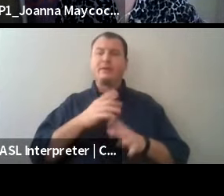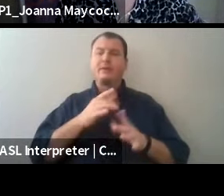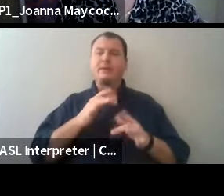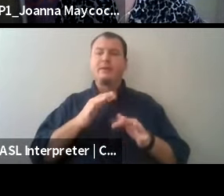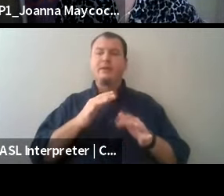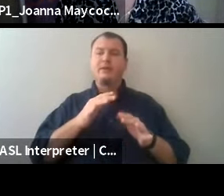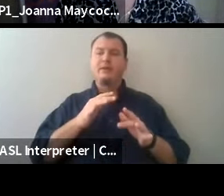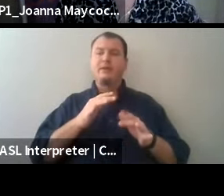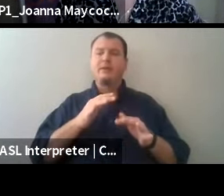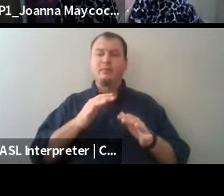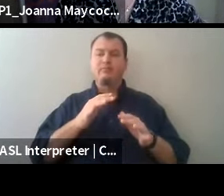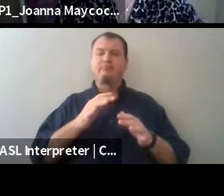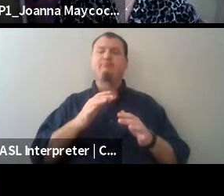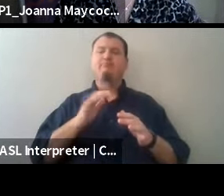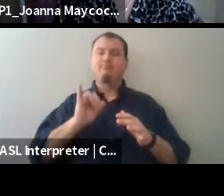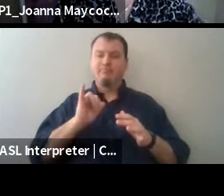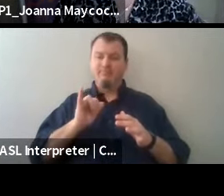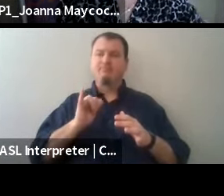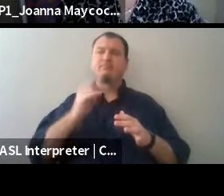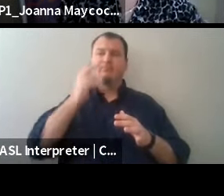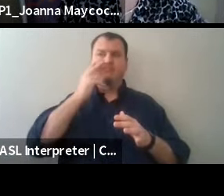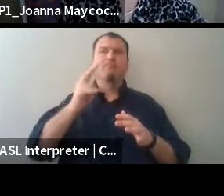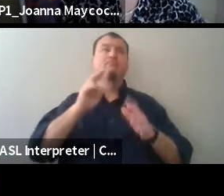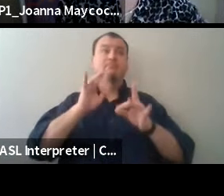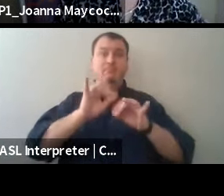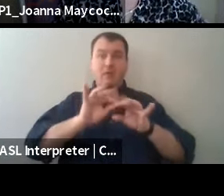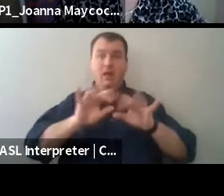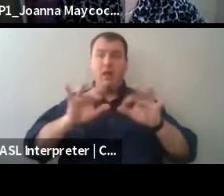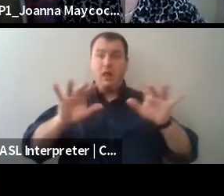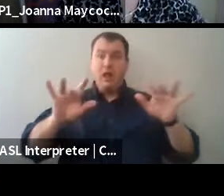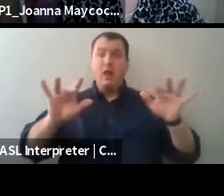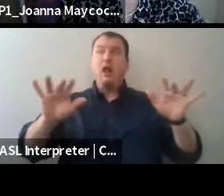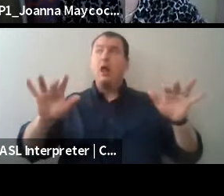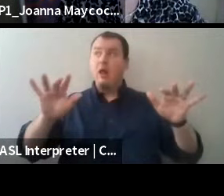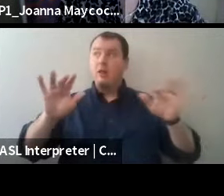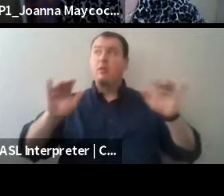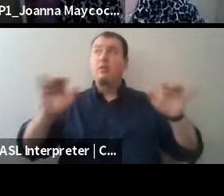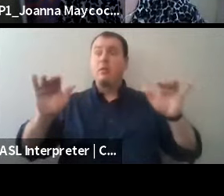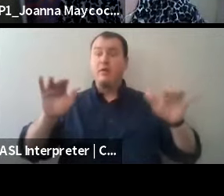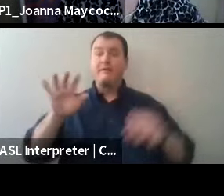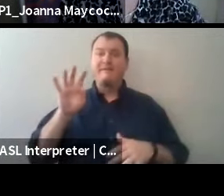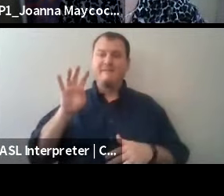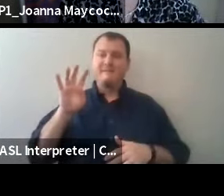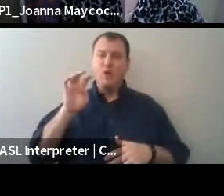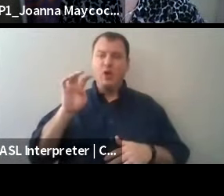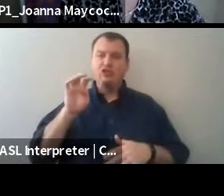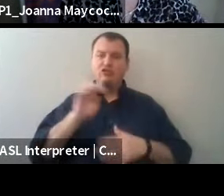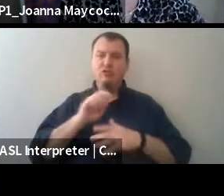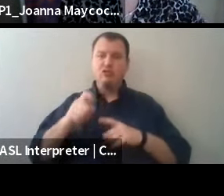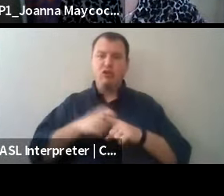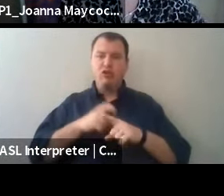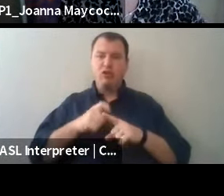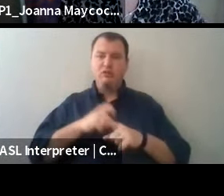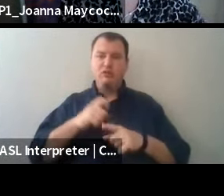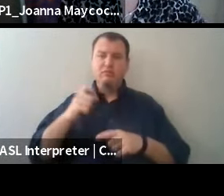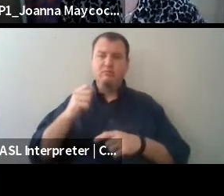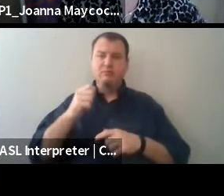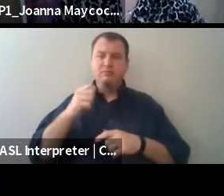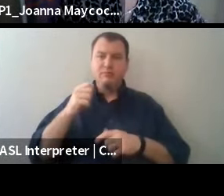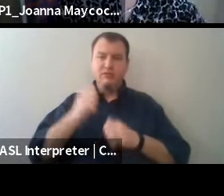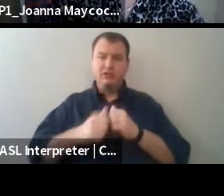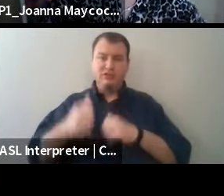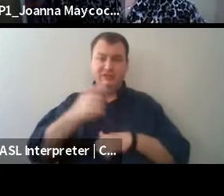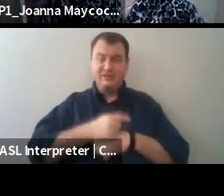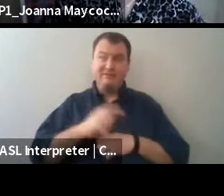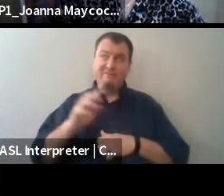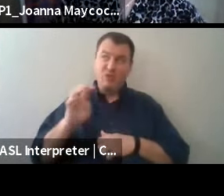we, as we publicized, we saw that that there was 400 calls on a day, and there were like 500 calls.